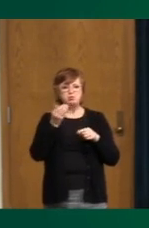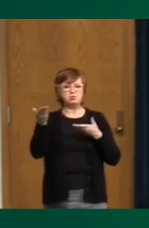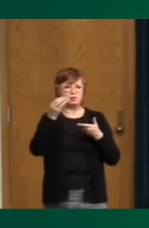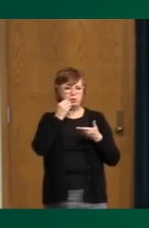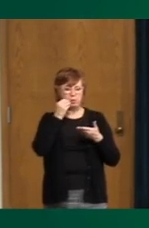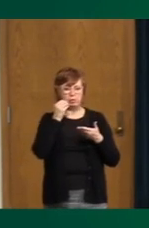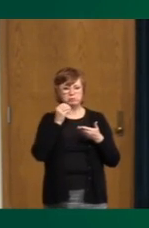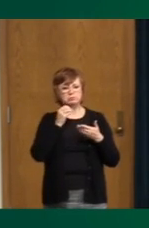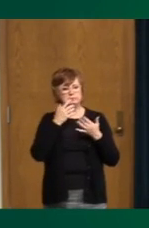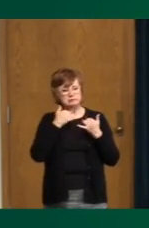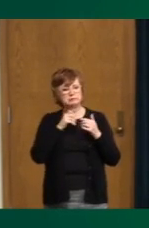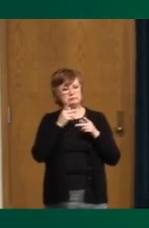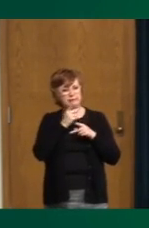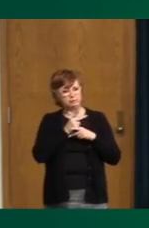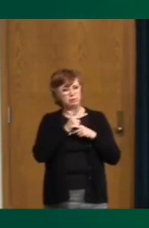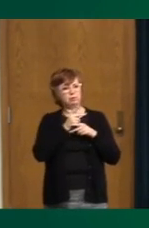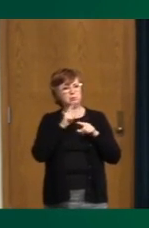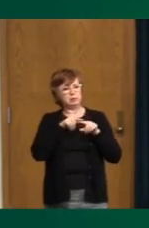cautious, and again,